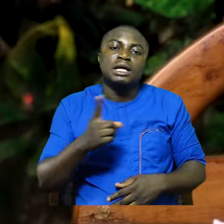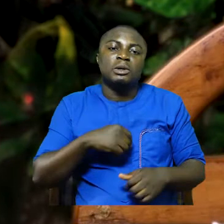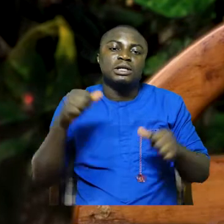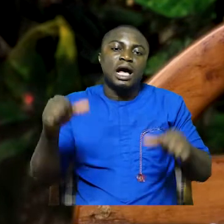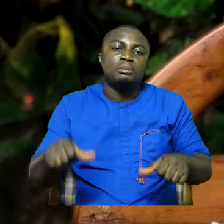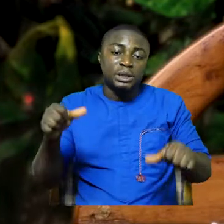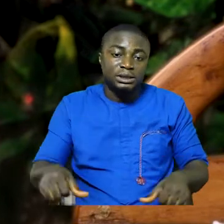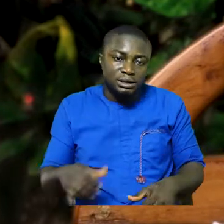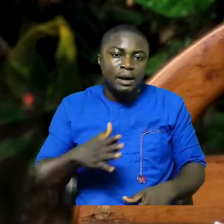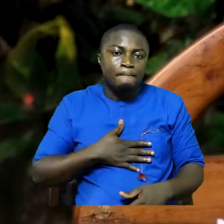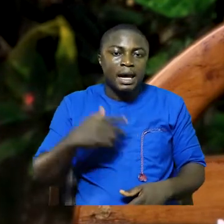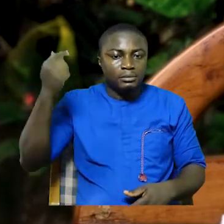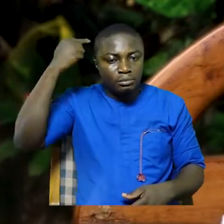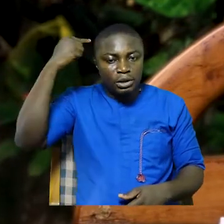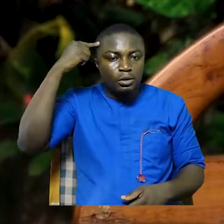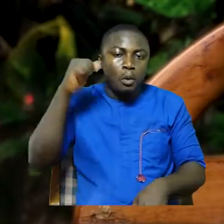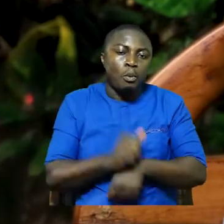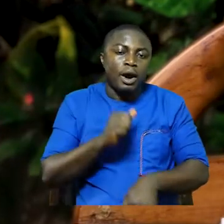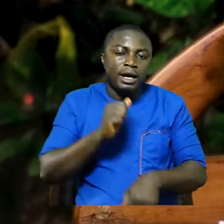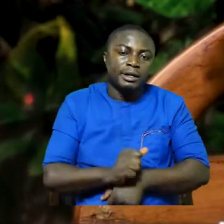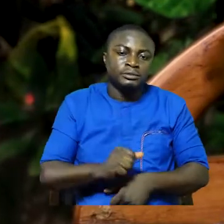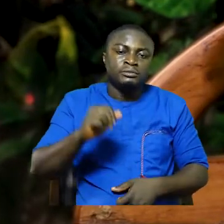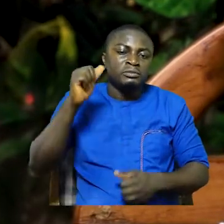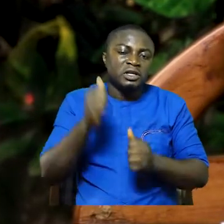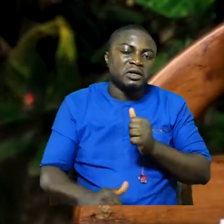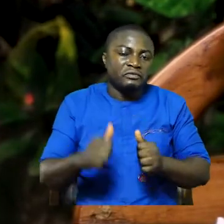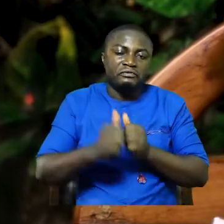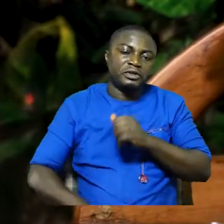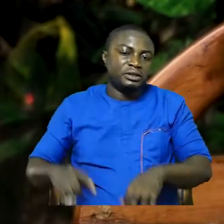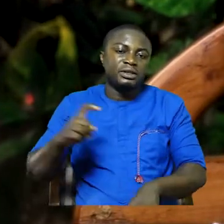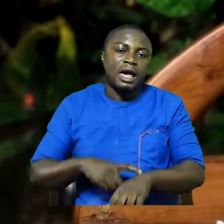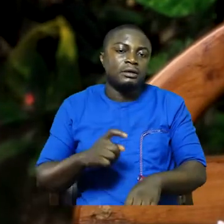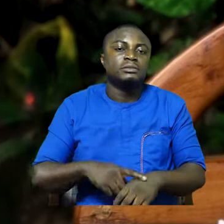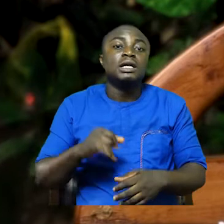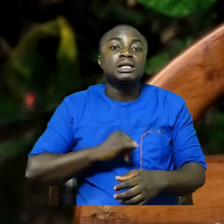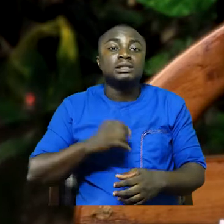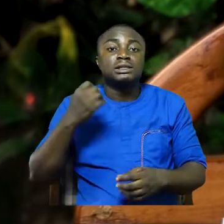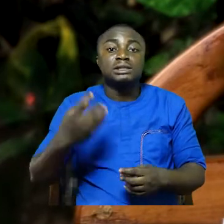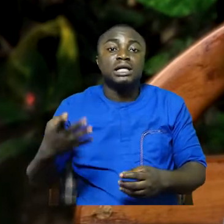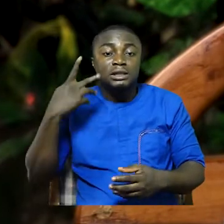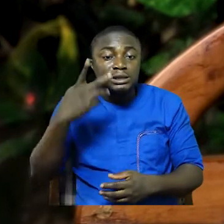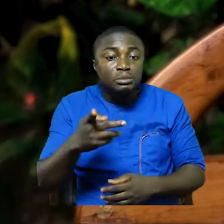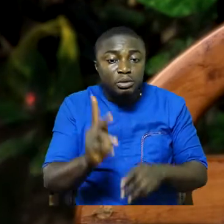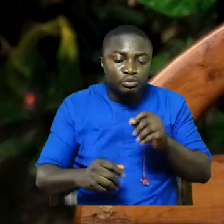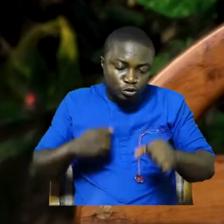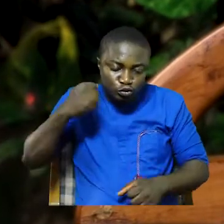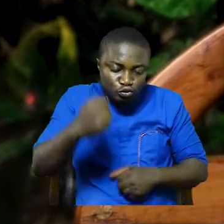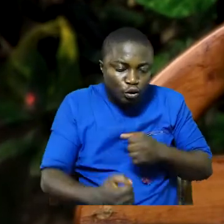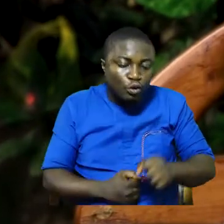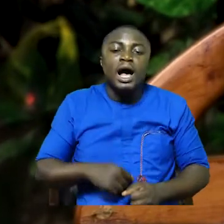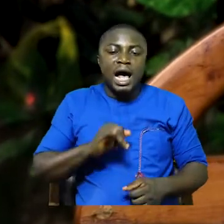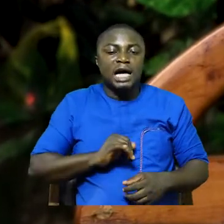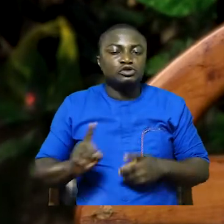not just about their physical abilities. My brain is working 24/7. A lot of times, the things that I see people struggle